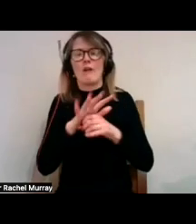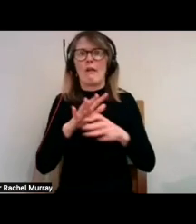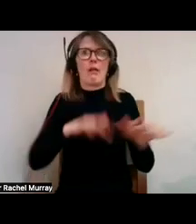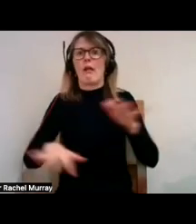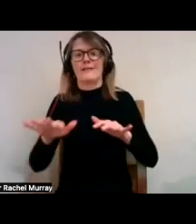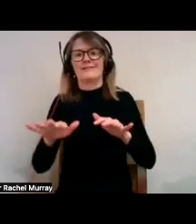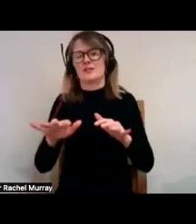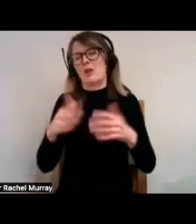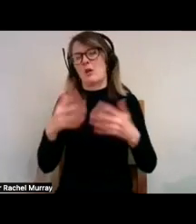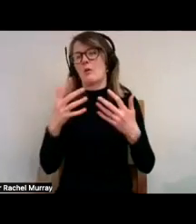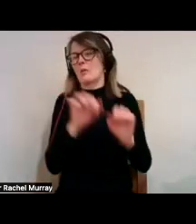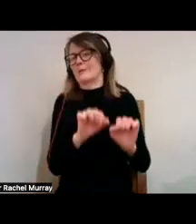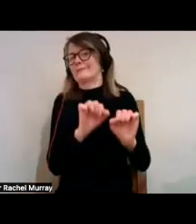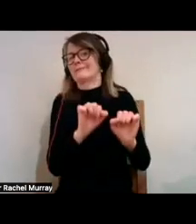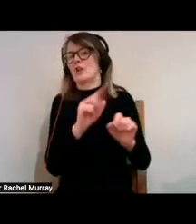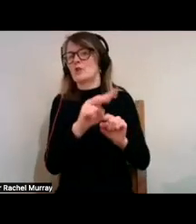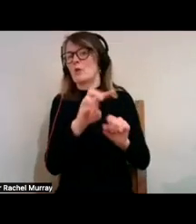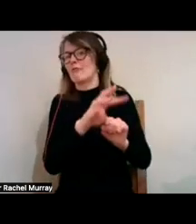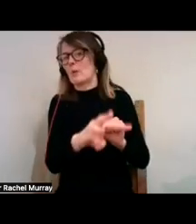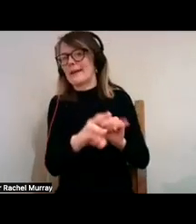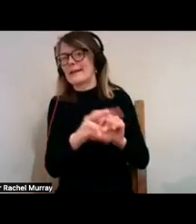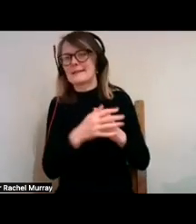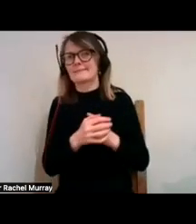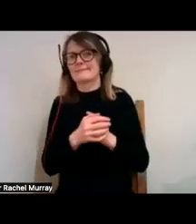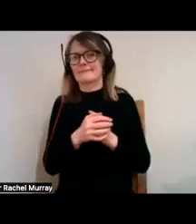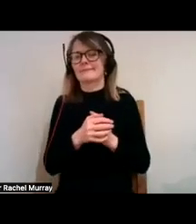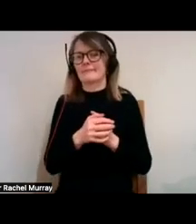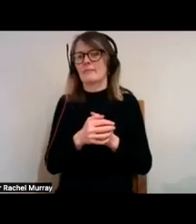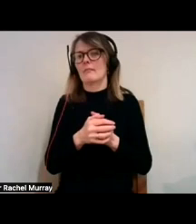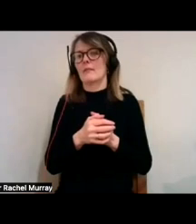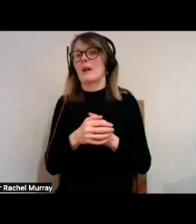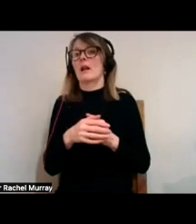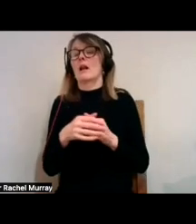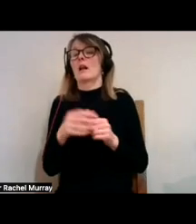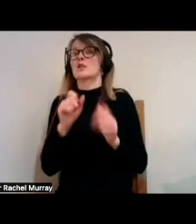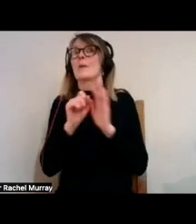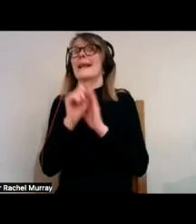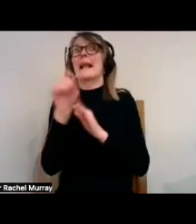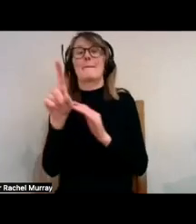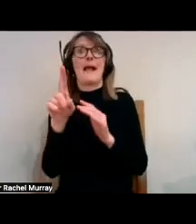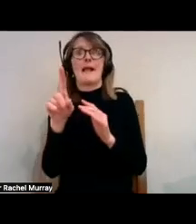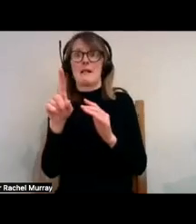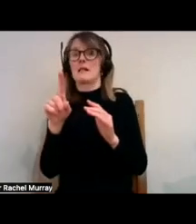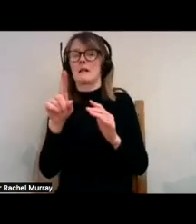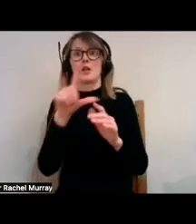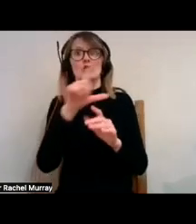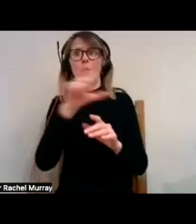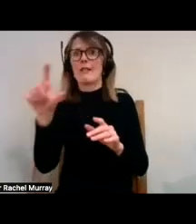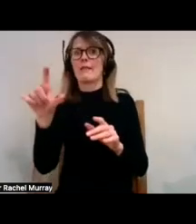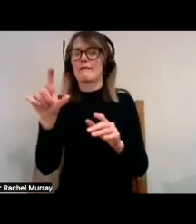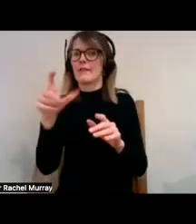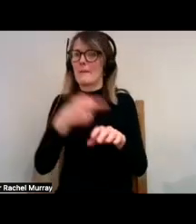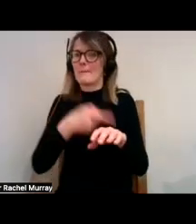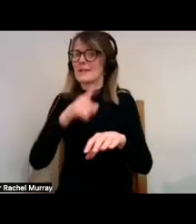3 weeks. So by the time I sent my invitation emails out to these 12 bishops, I was very surprised to